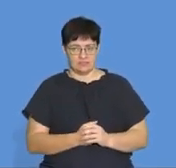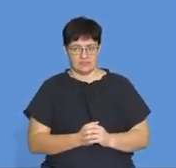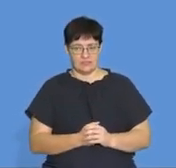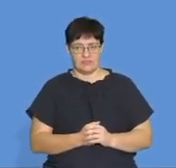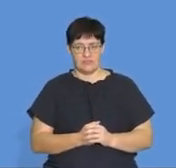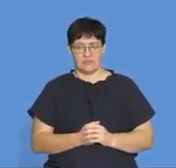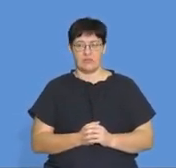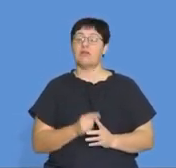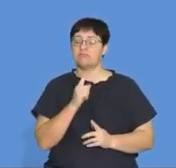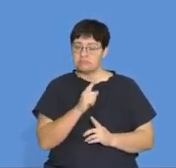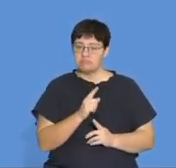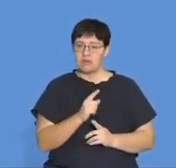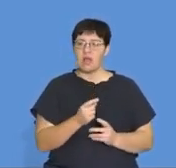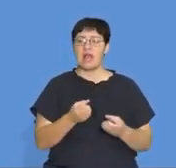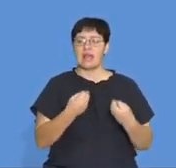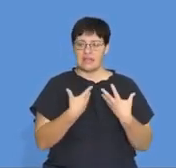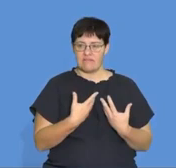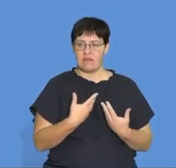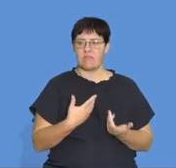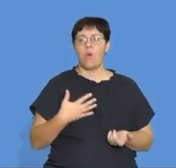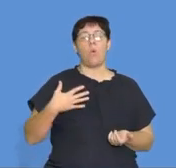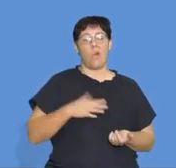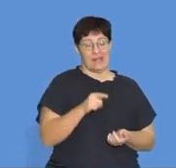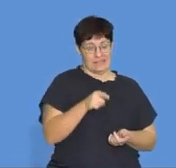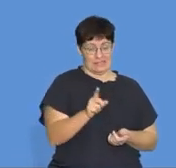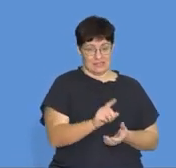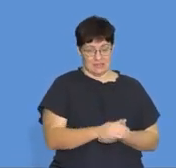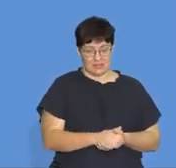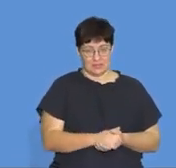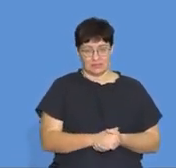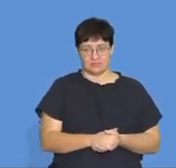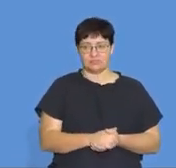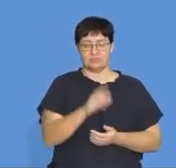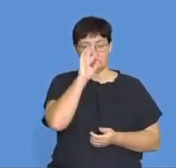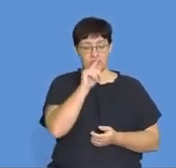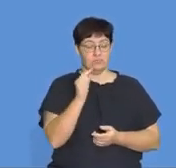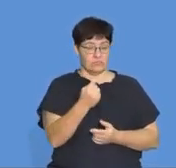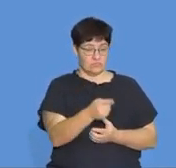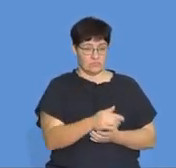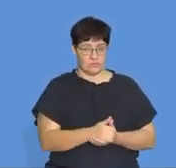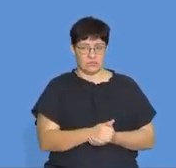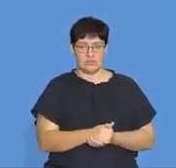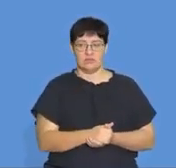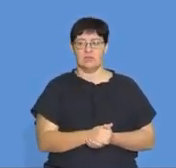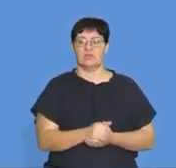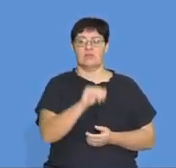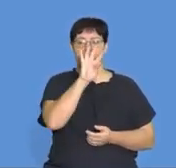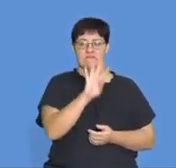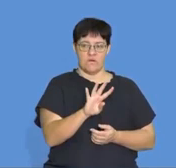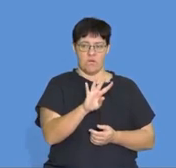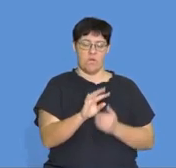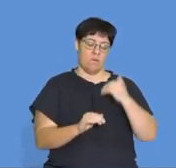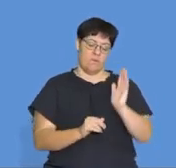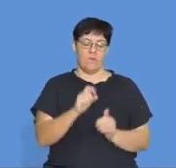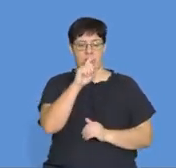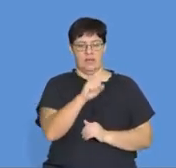plus. This will then give us what we really, really want. So remember, firstly, it becomes 4 into